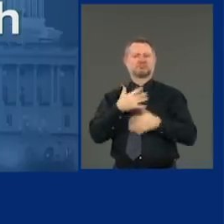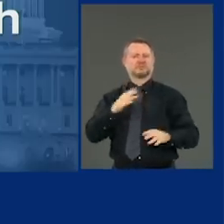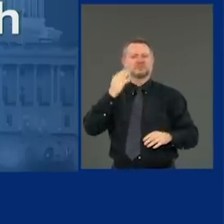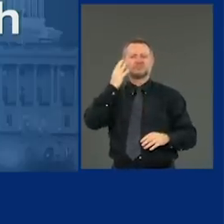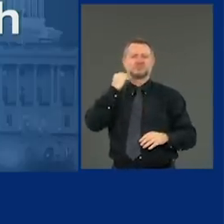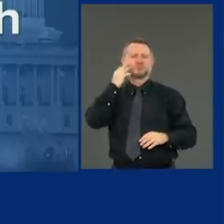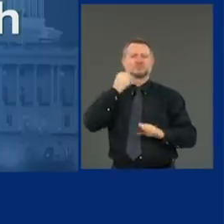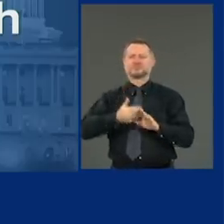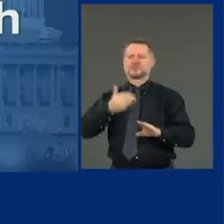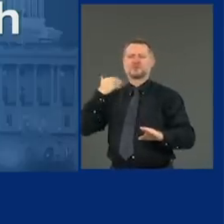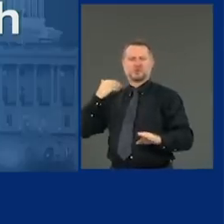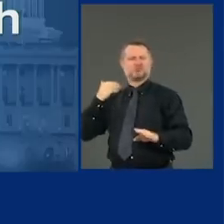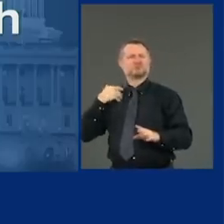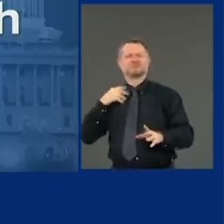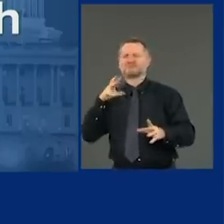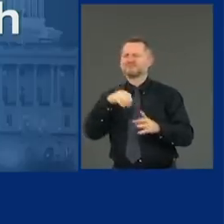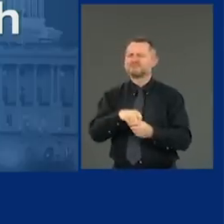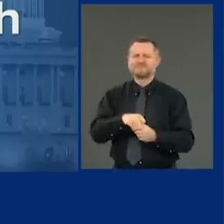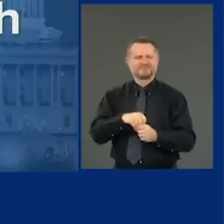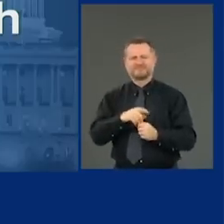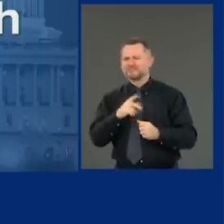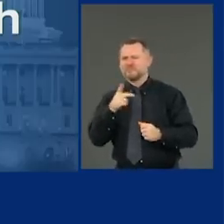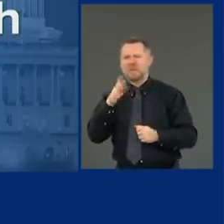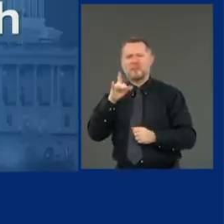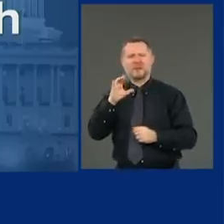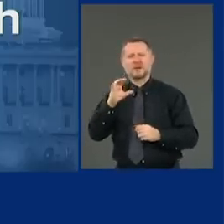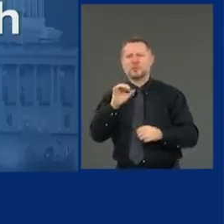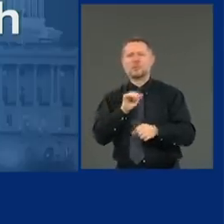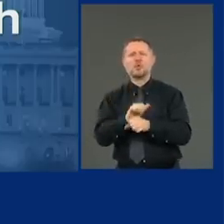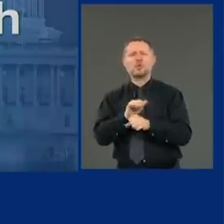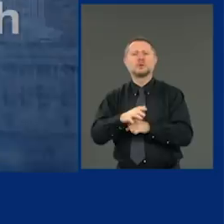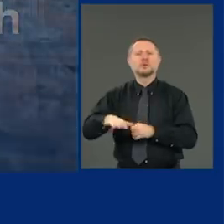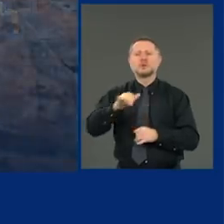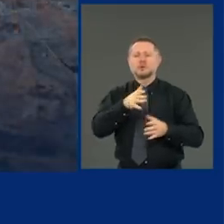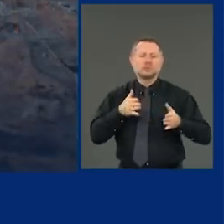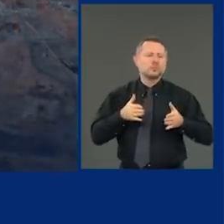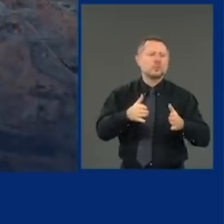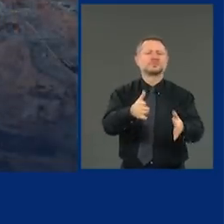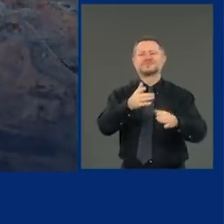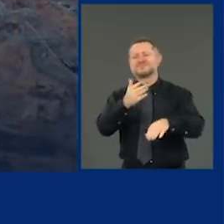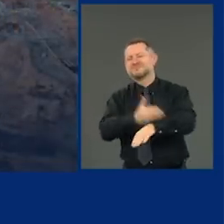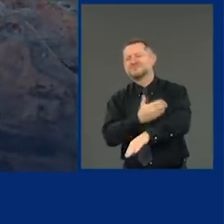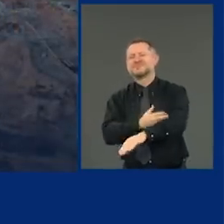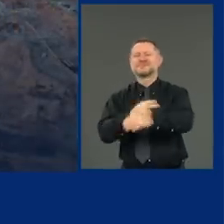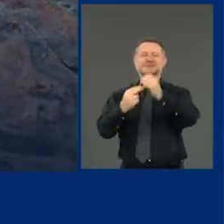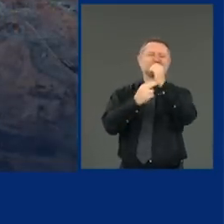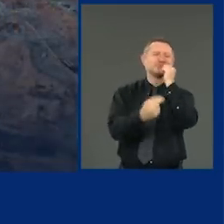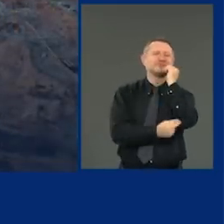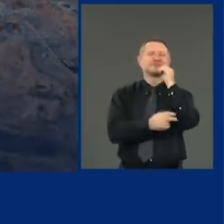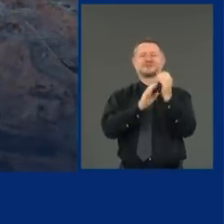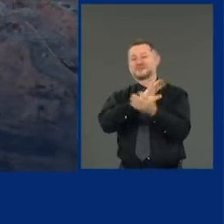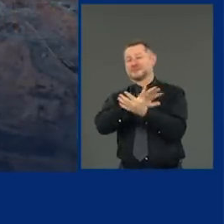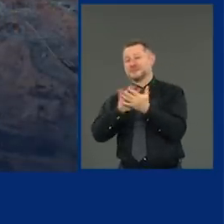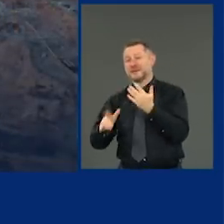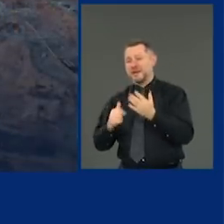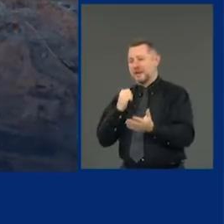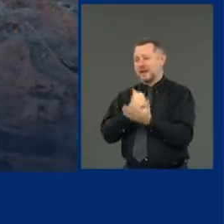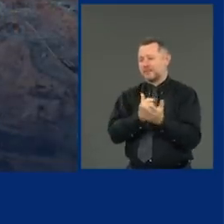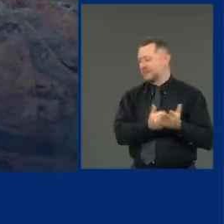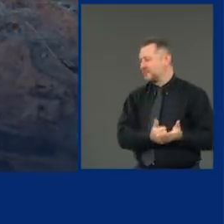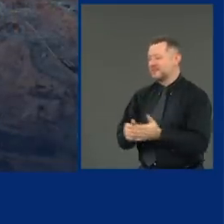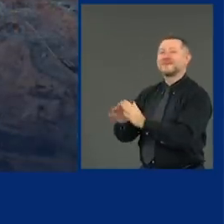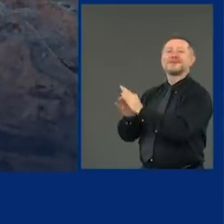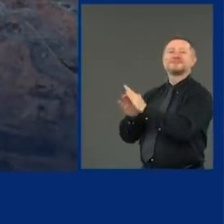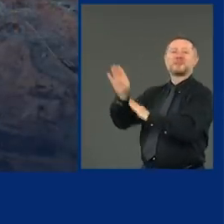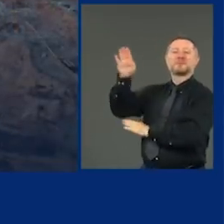major public works that made the nation better, and when we did it, we stimulated the economy. You look at all the